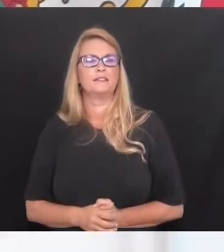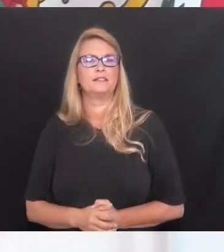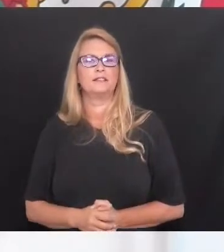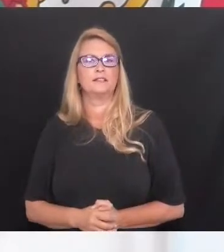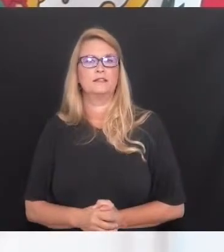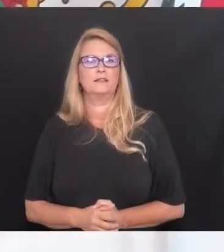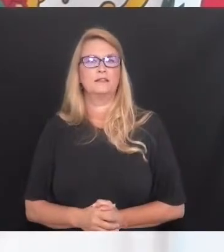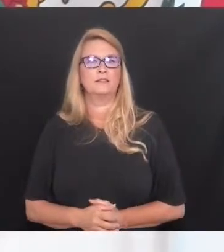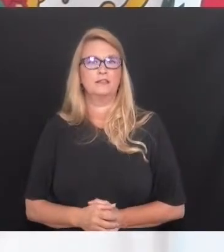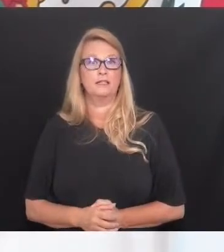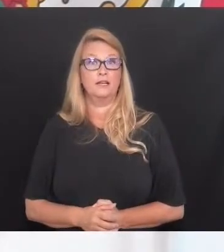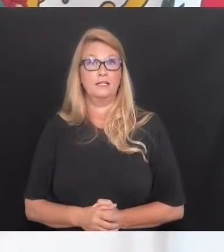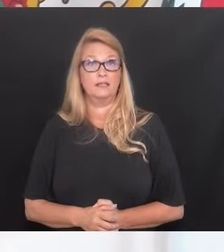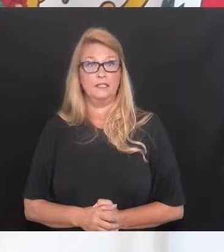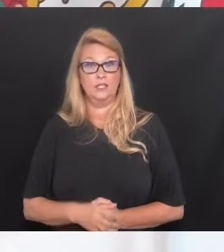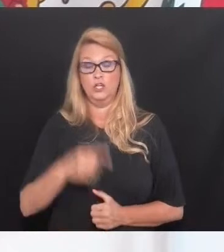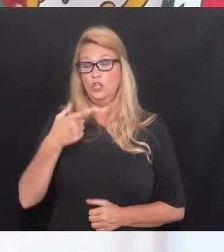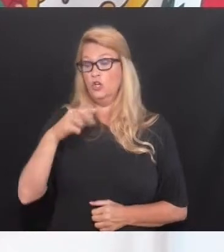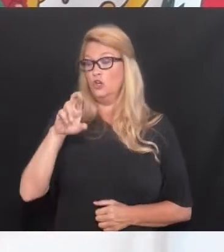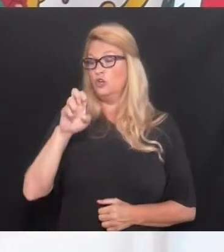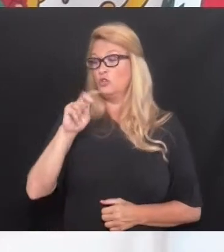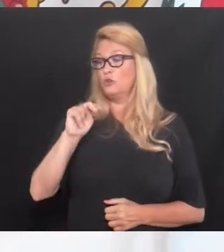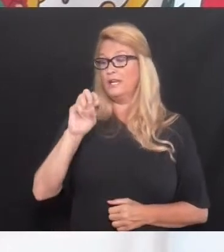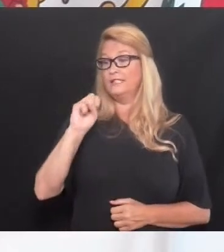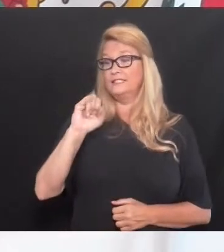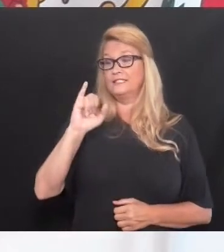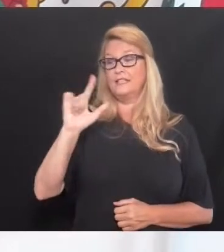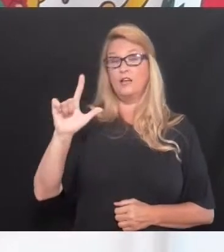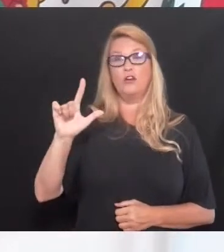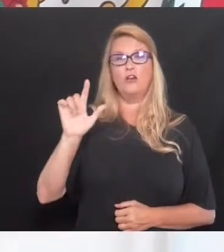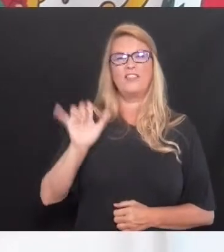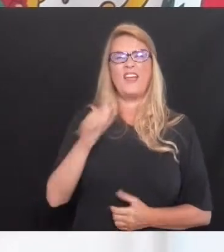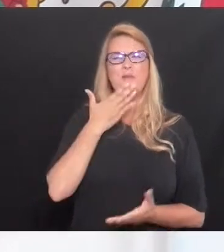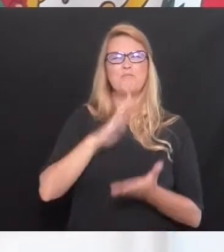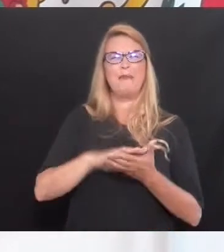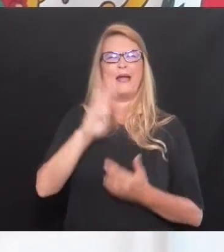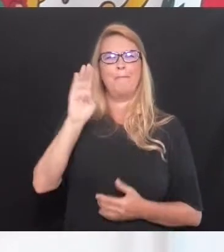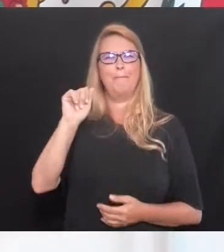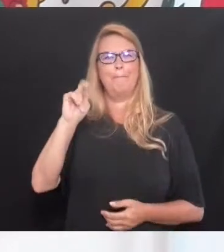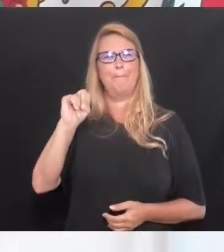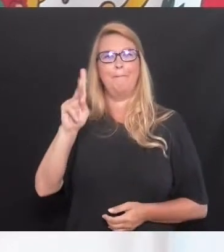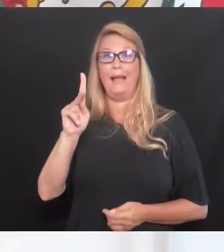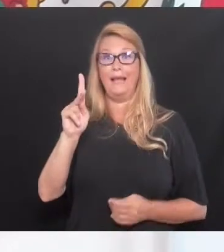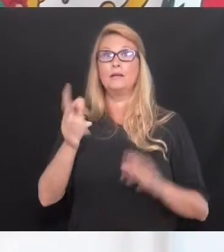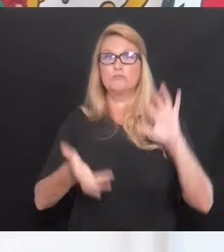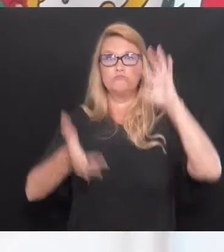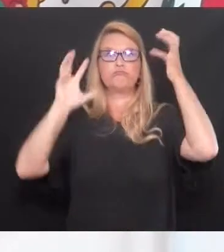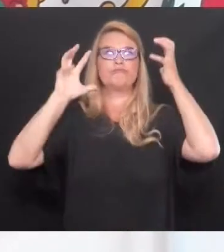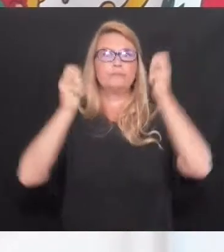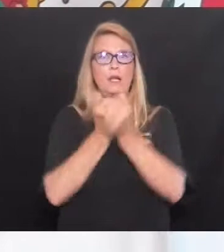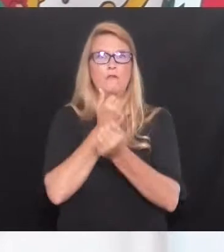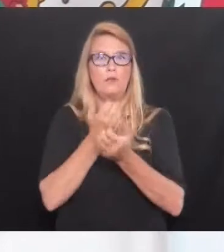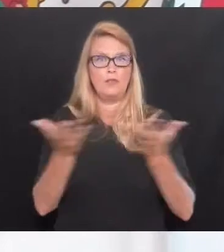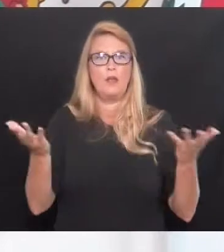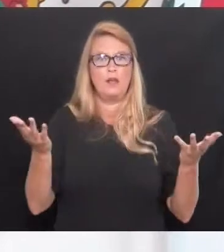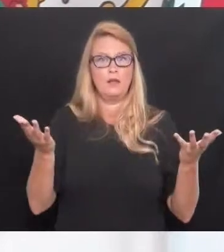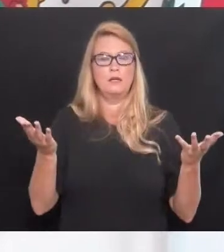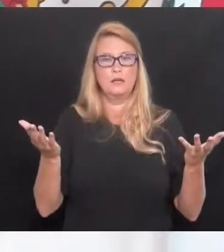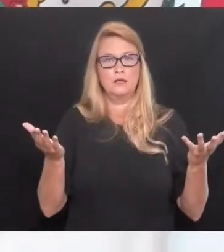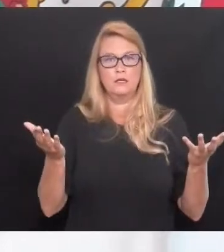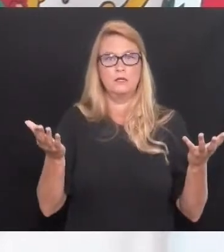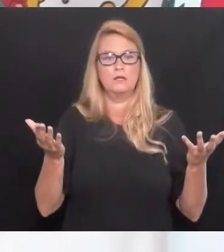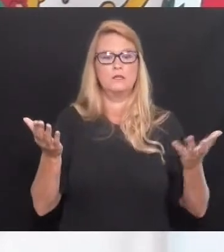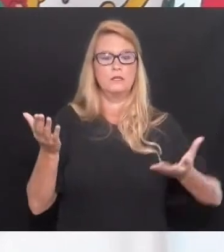the bad actor, the Green Seal, the bad bank that caused all this uproar and everything else, you know, 4 Credit Suisse,